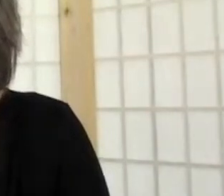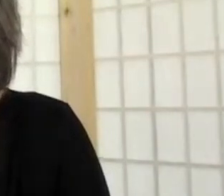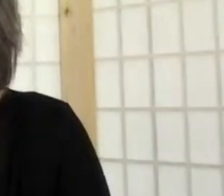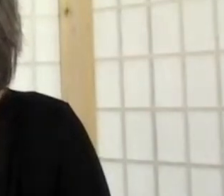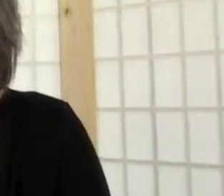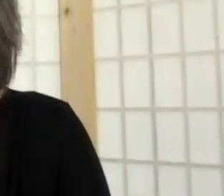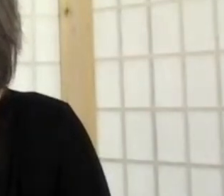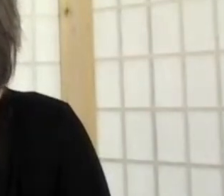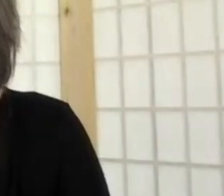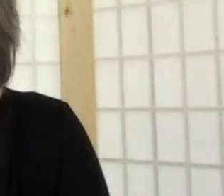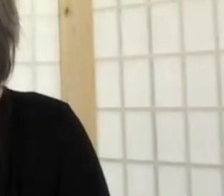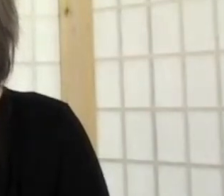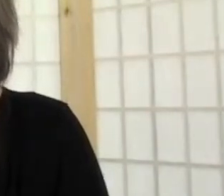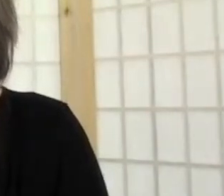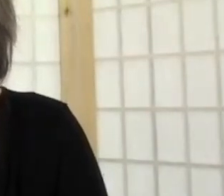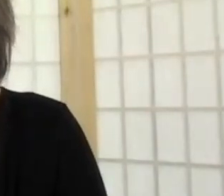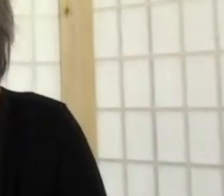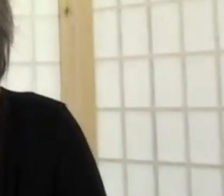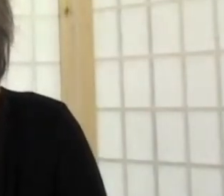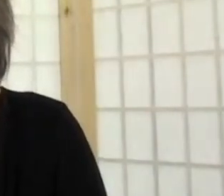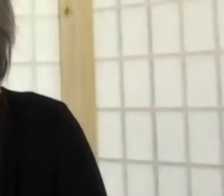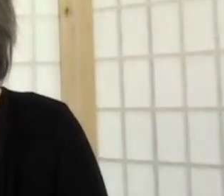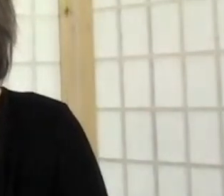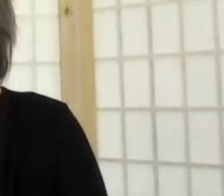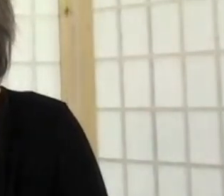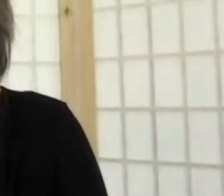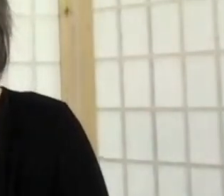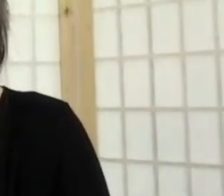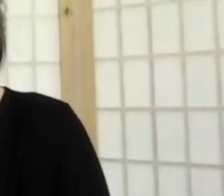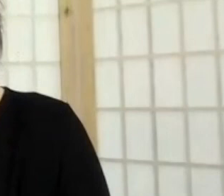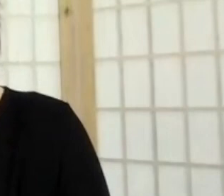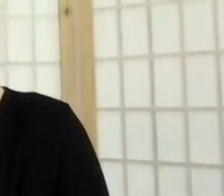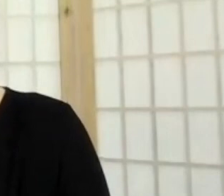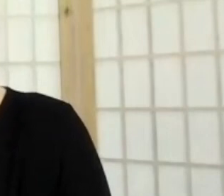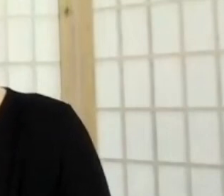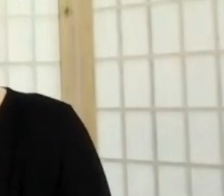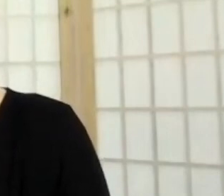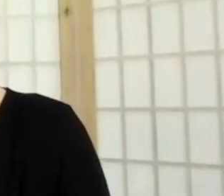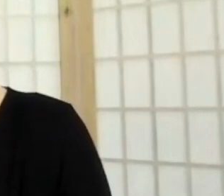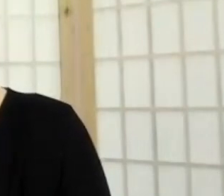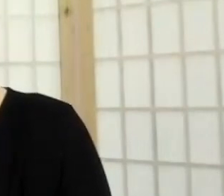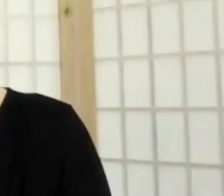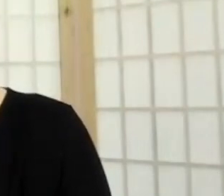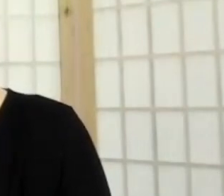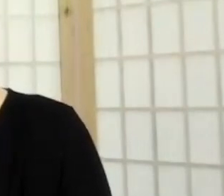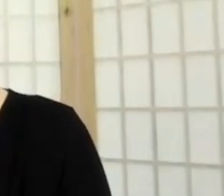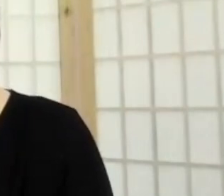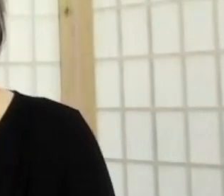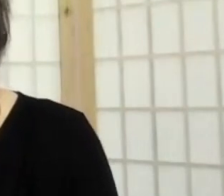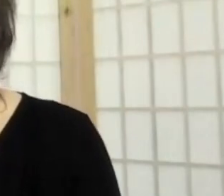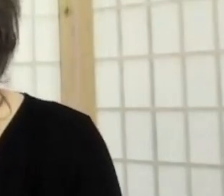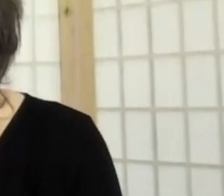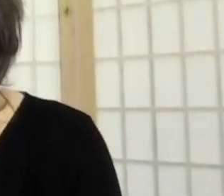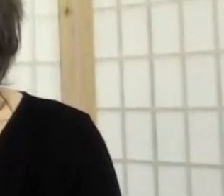been volunteering for a long time doing some of these things. And so there's like the volunteerism versus